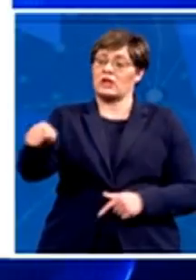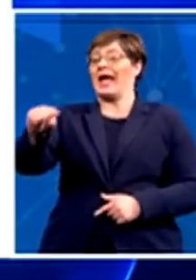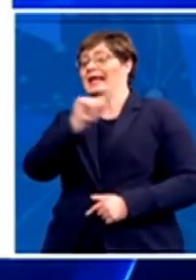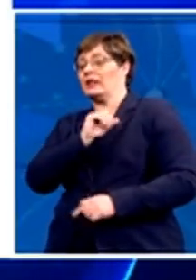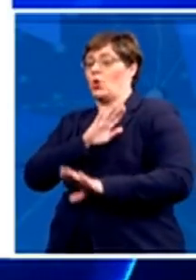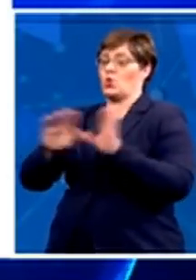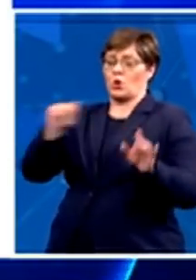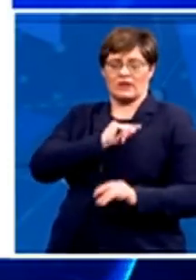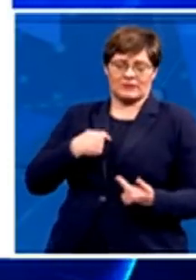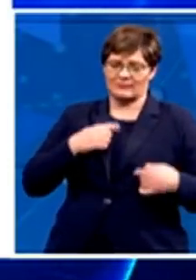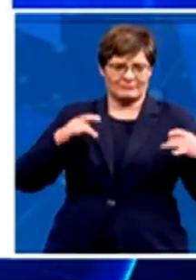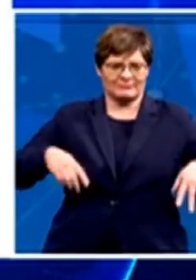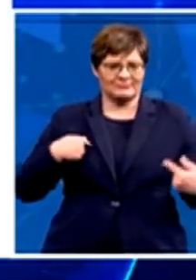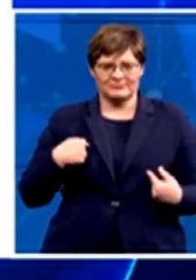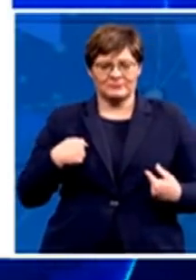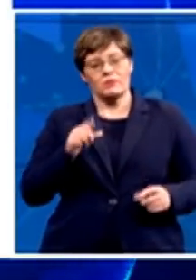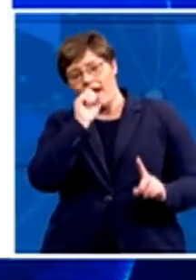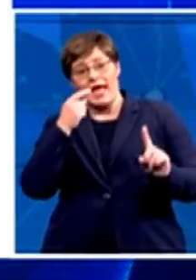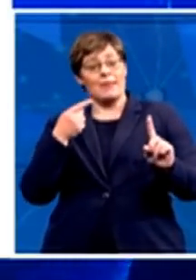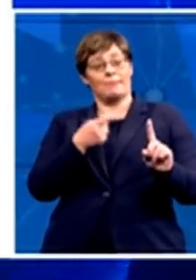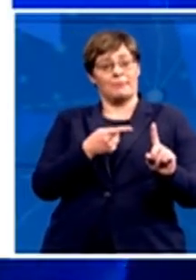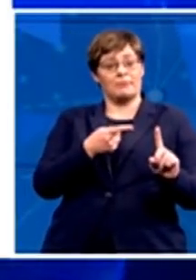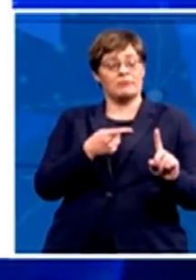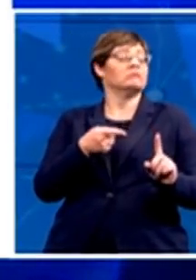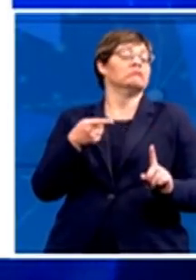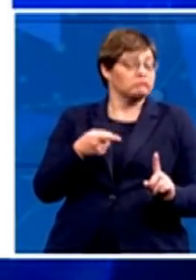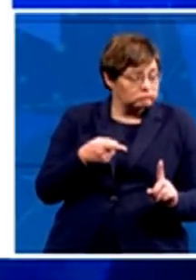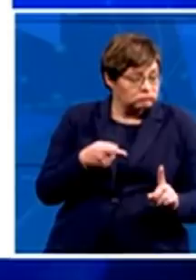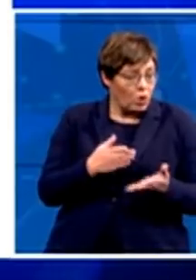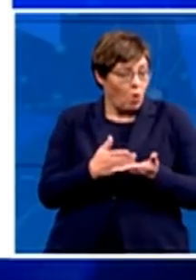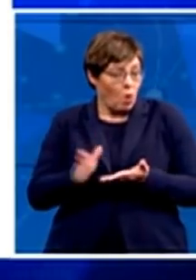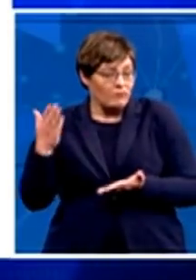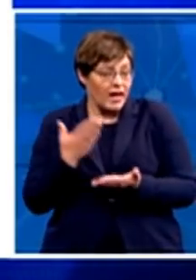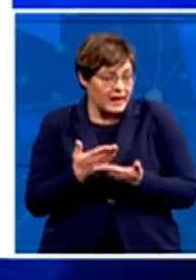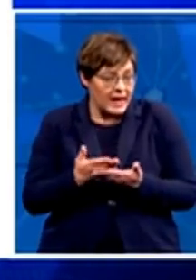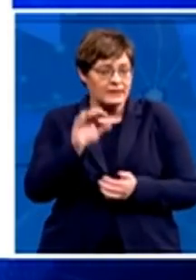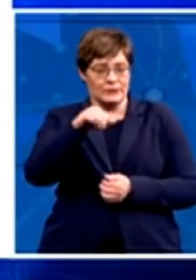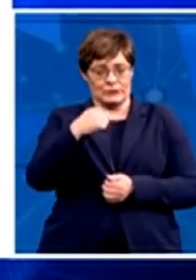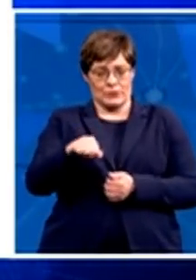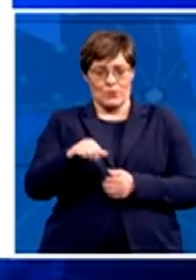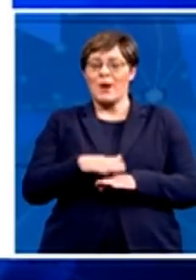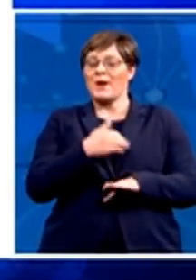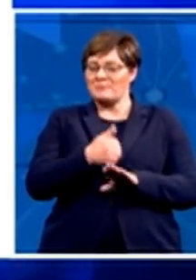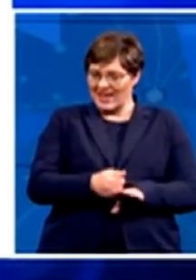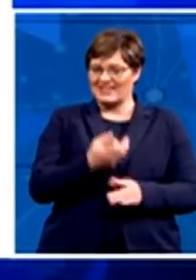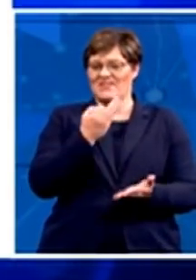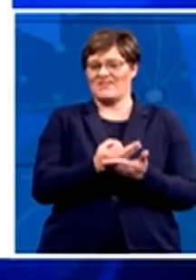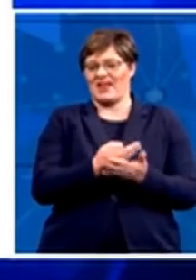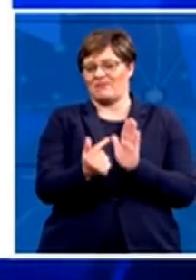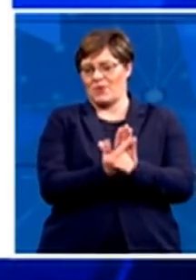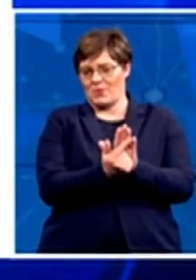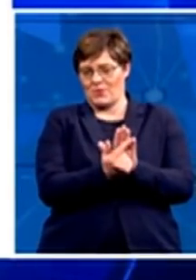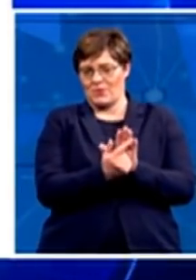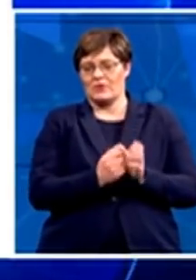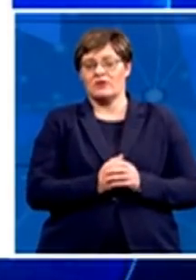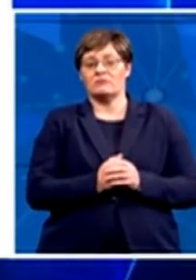determine whether there are grounds for removal on the basis of fact and law. The failure to establish those grounds means that there